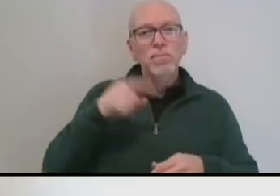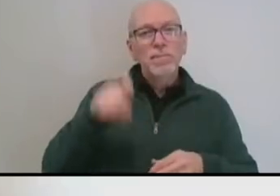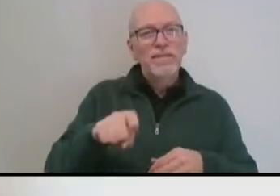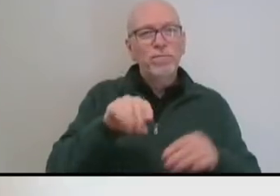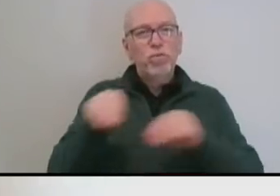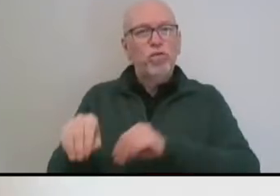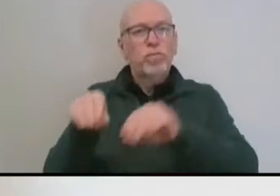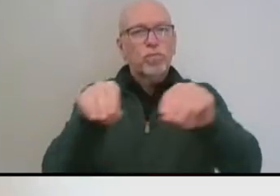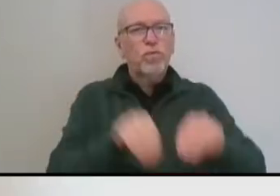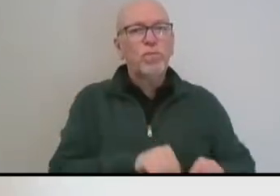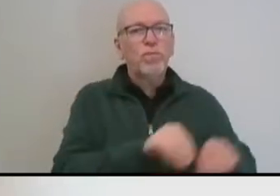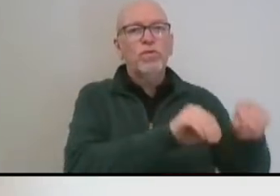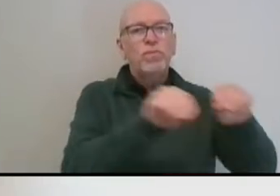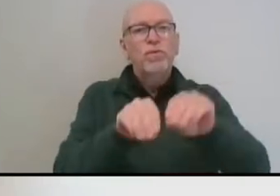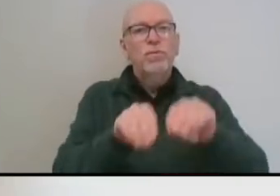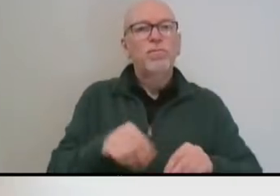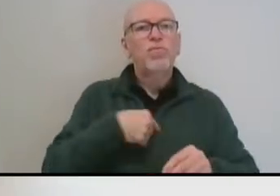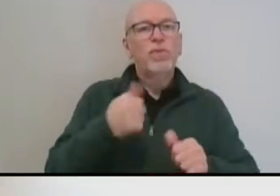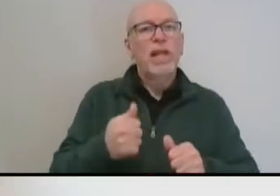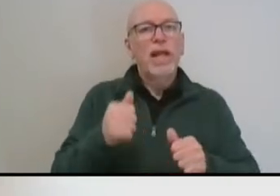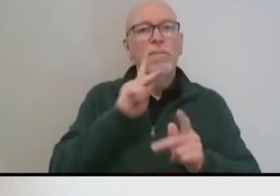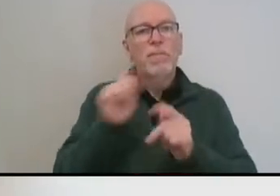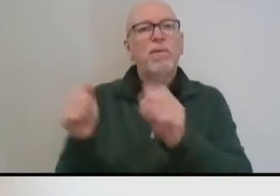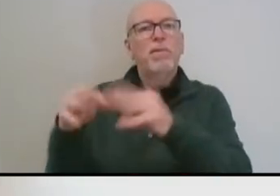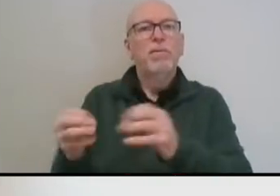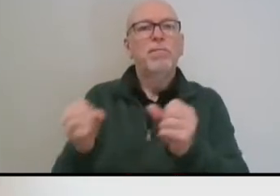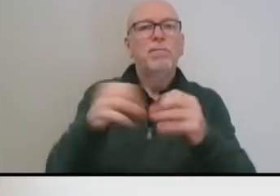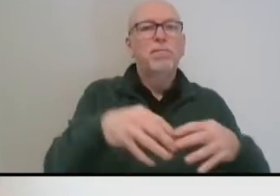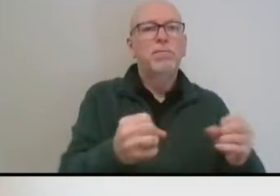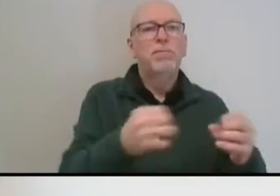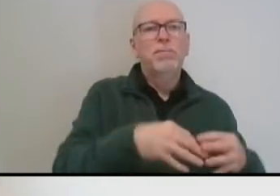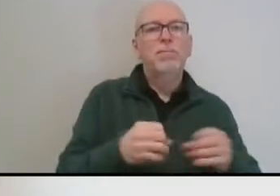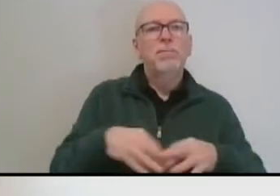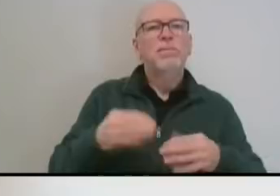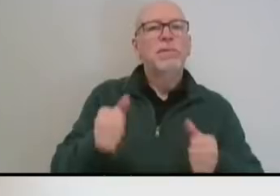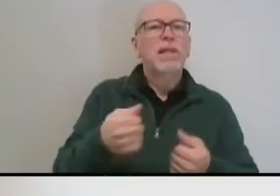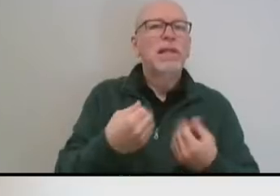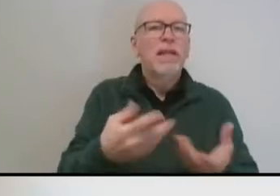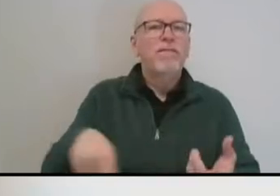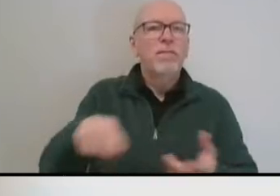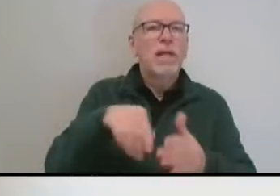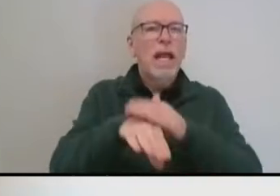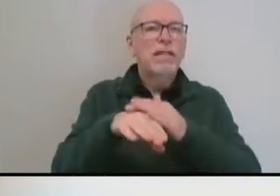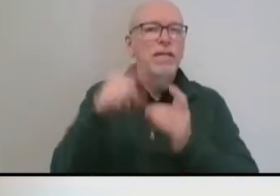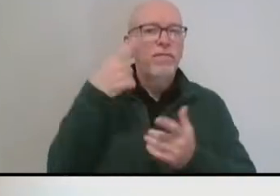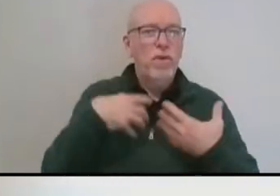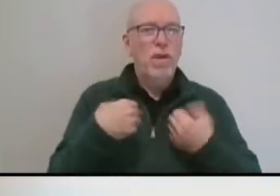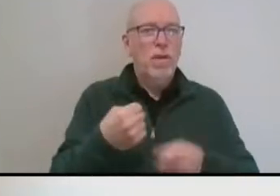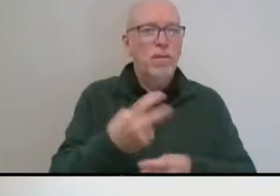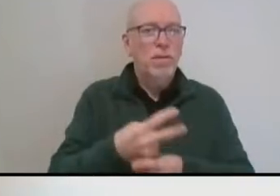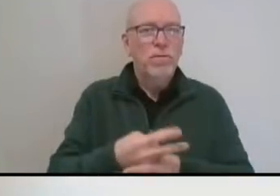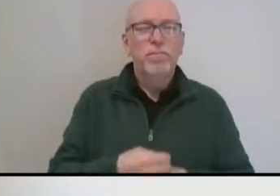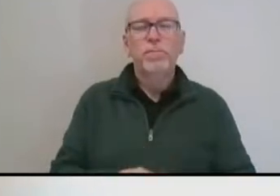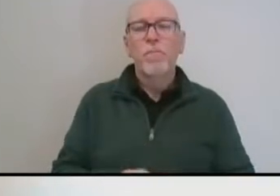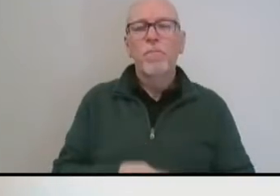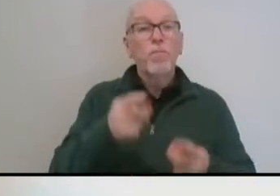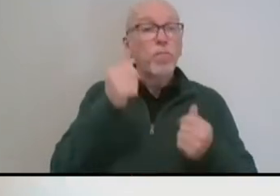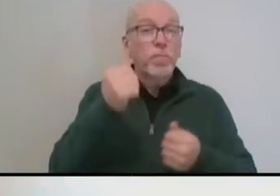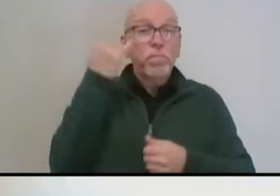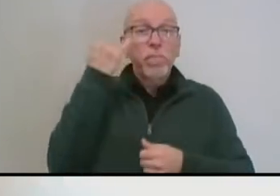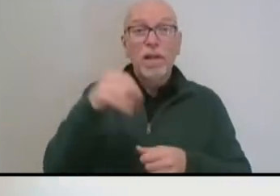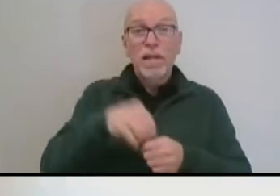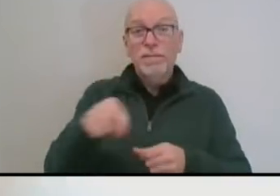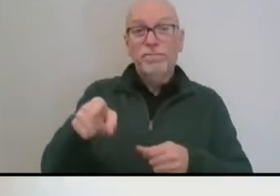around to be able to give people good access to healthcare. As you can imagine, particularly in the inner